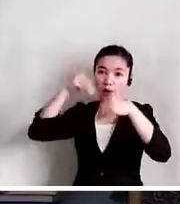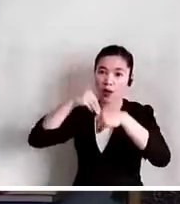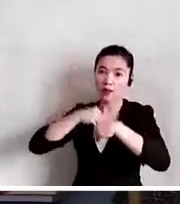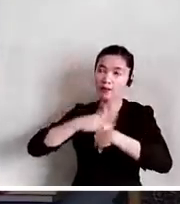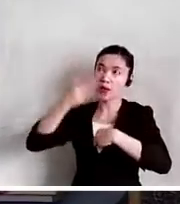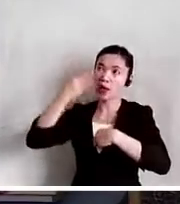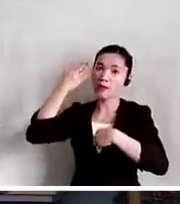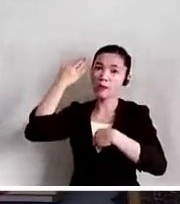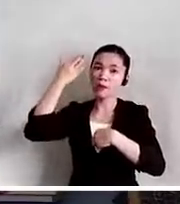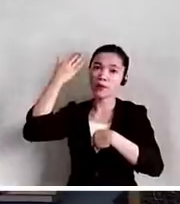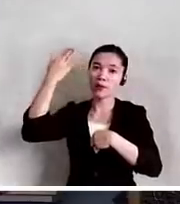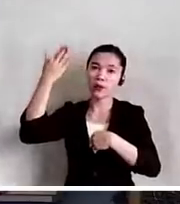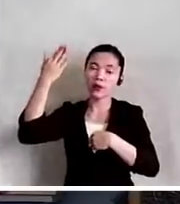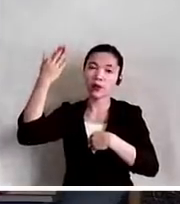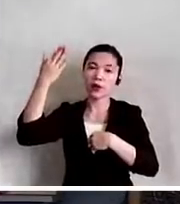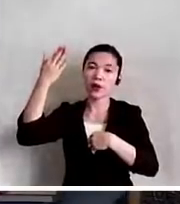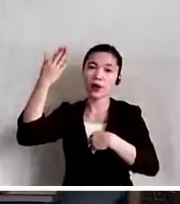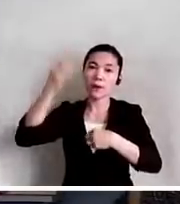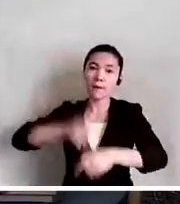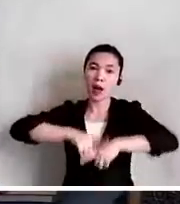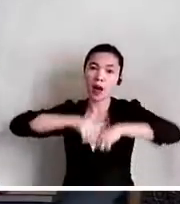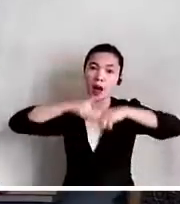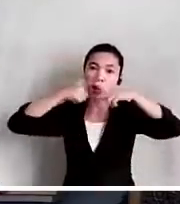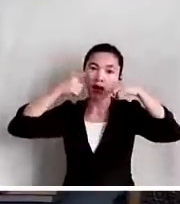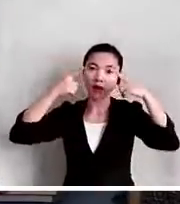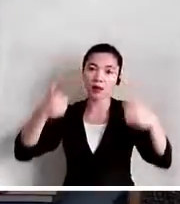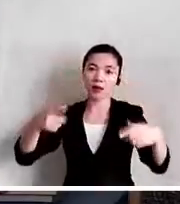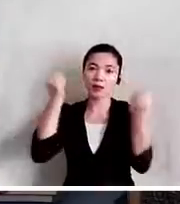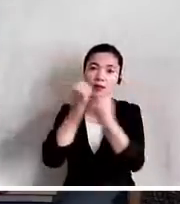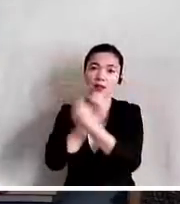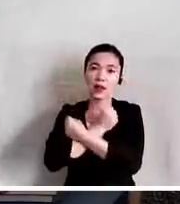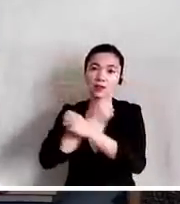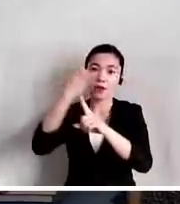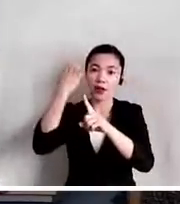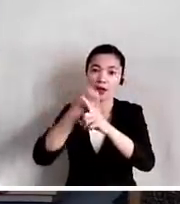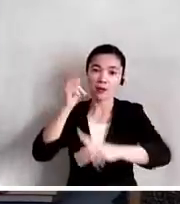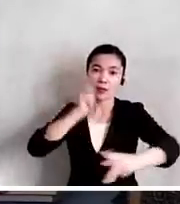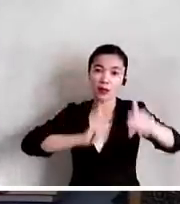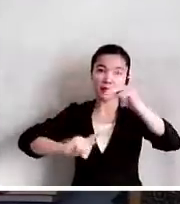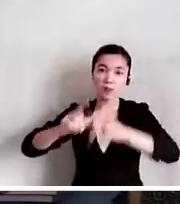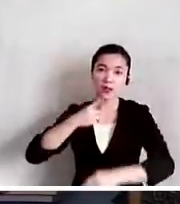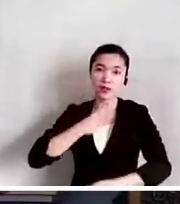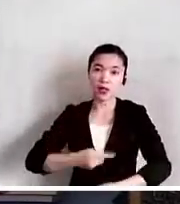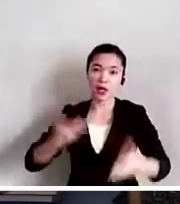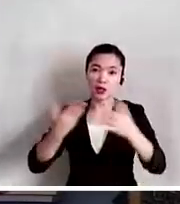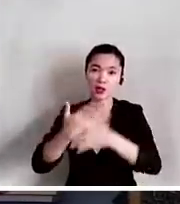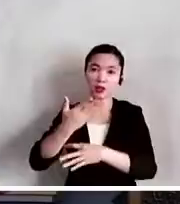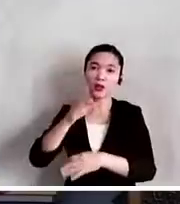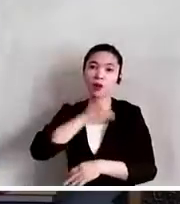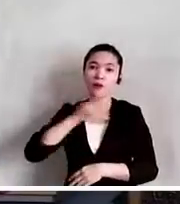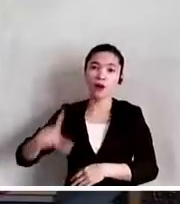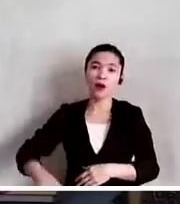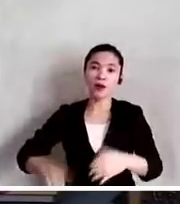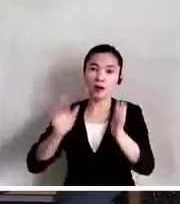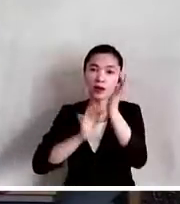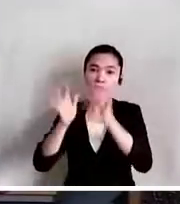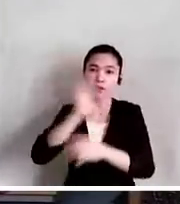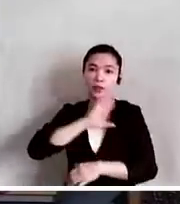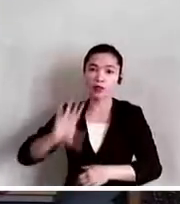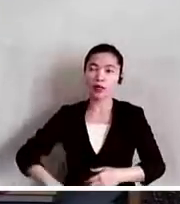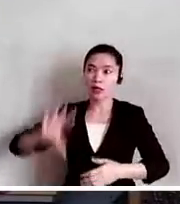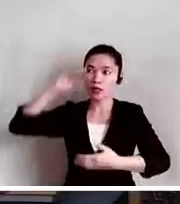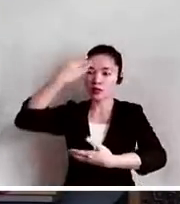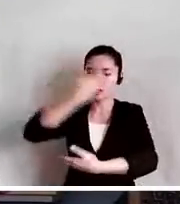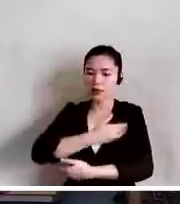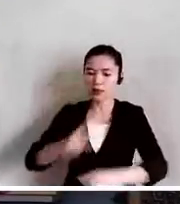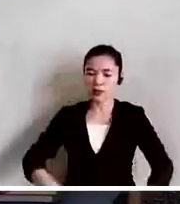that surpasses every human desire. Through our Lord Jesus Christ, your Son, who lives and reigns with